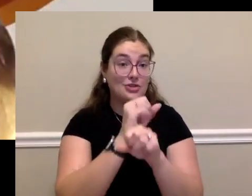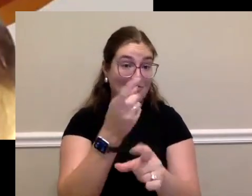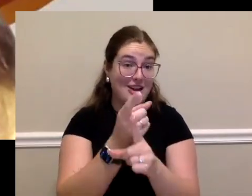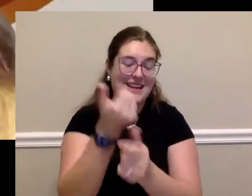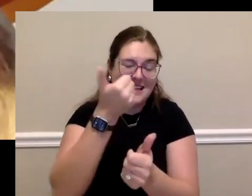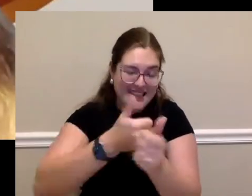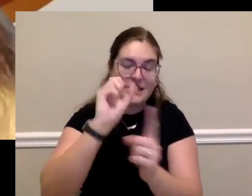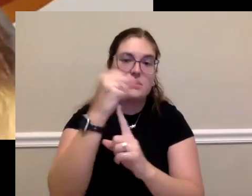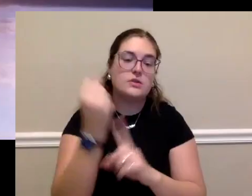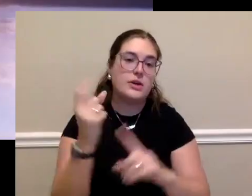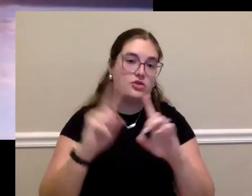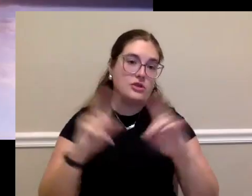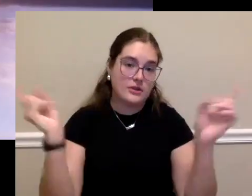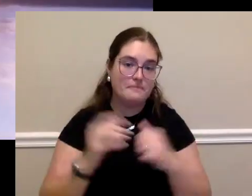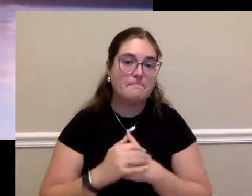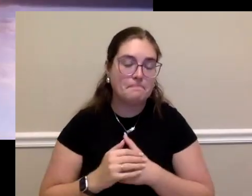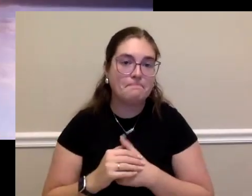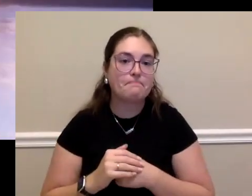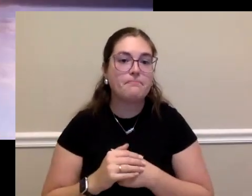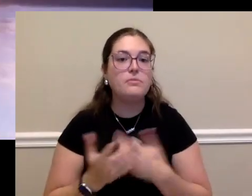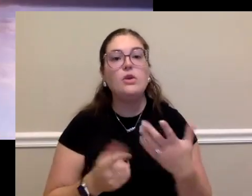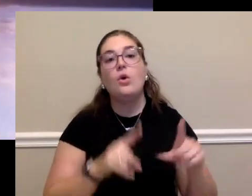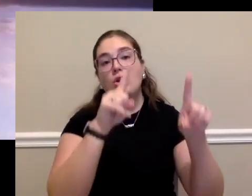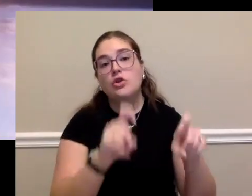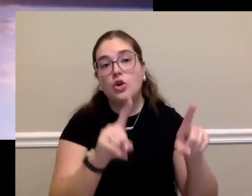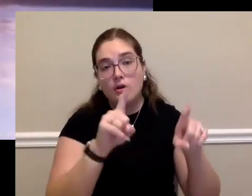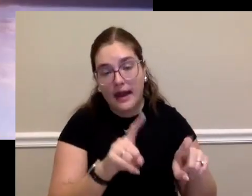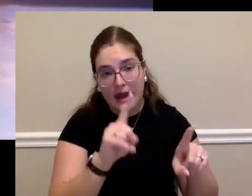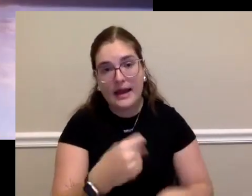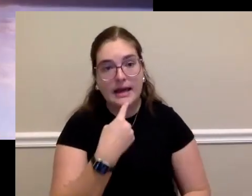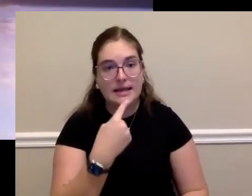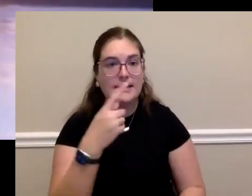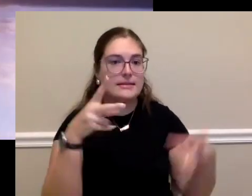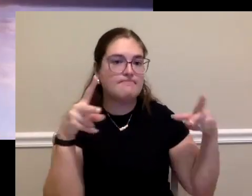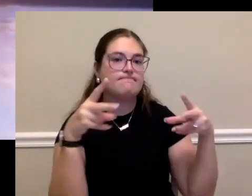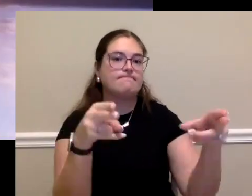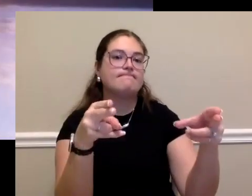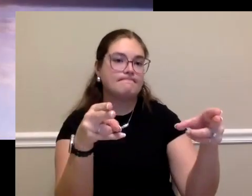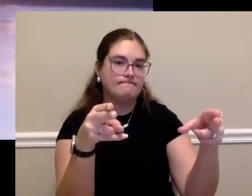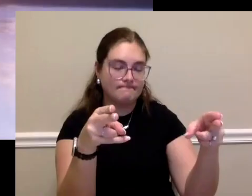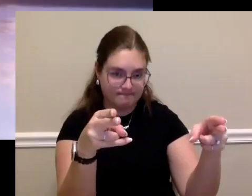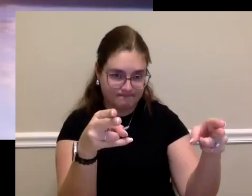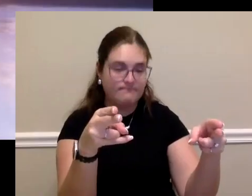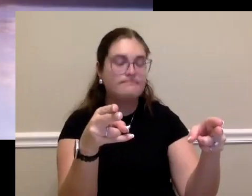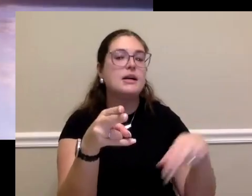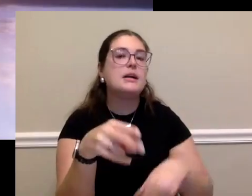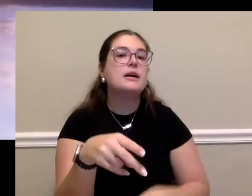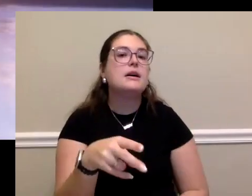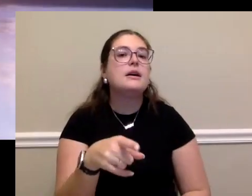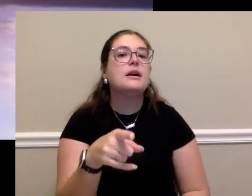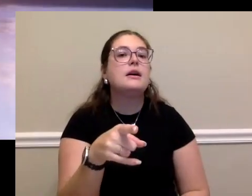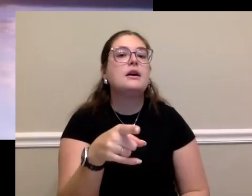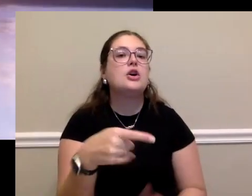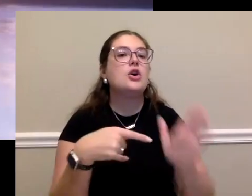is different. Um, so what the survey tells you, it's a snapshot. It tells Mhm, you what